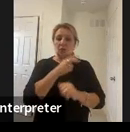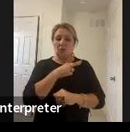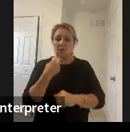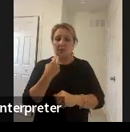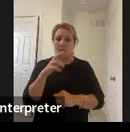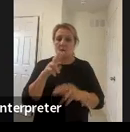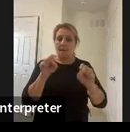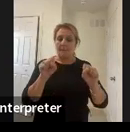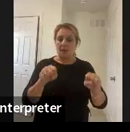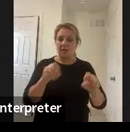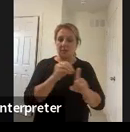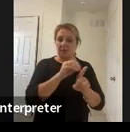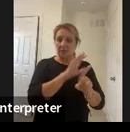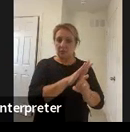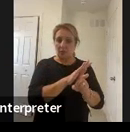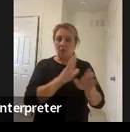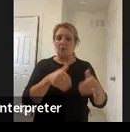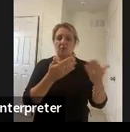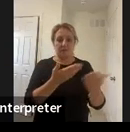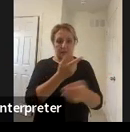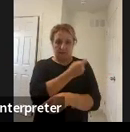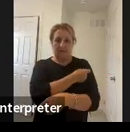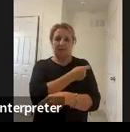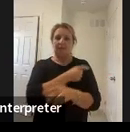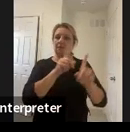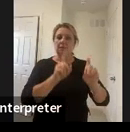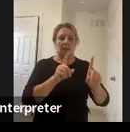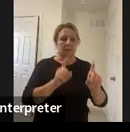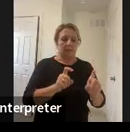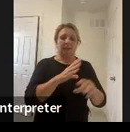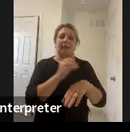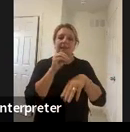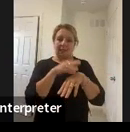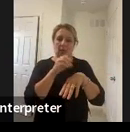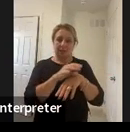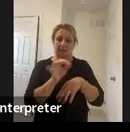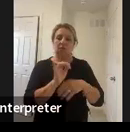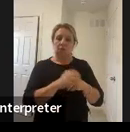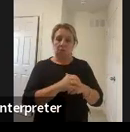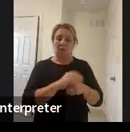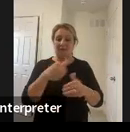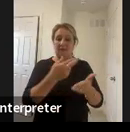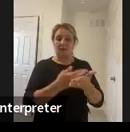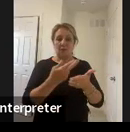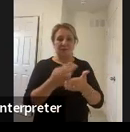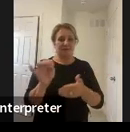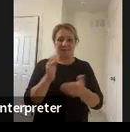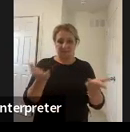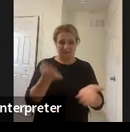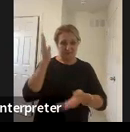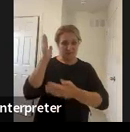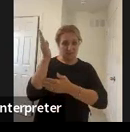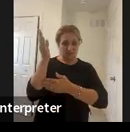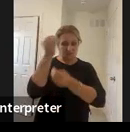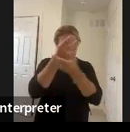possibly exposed, we are providing vaccination, testing, and counseling, in addition to resources like this presentation that serve to